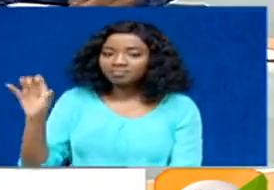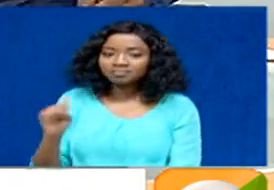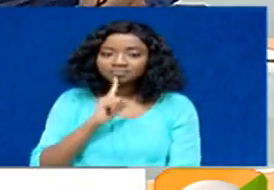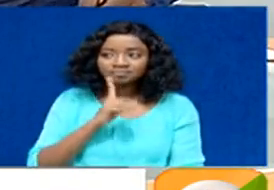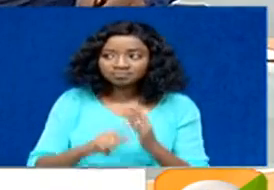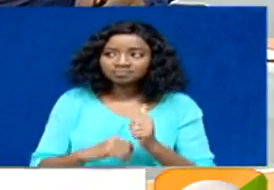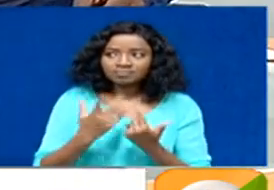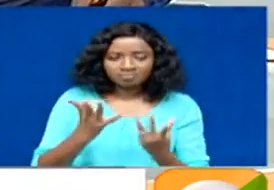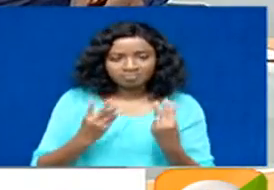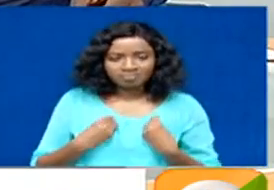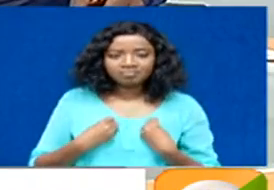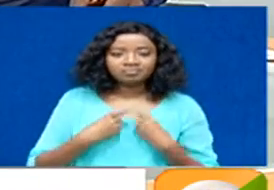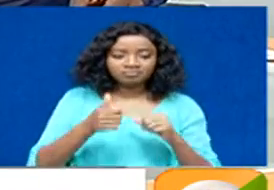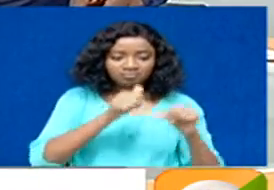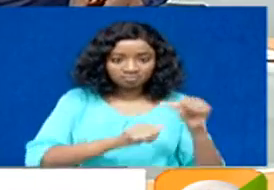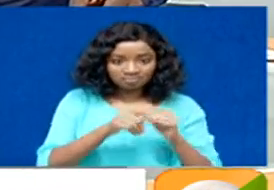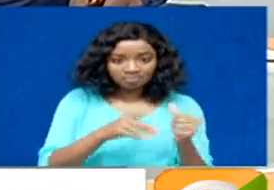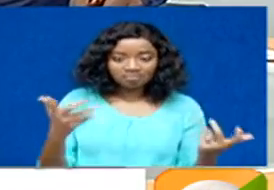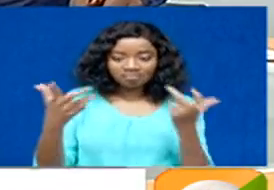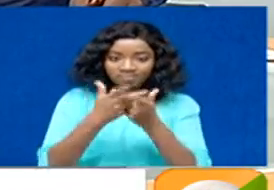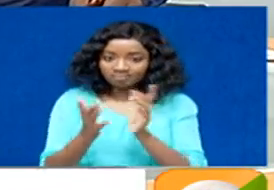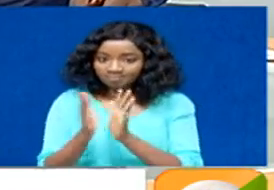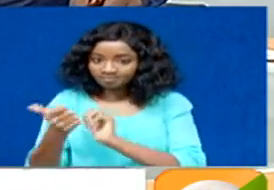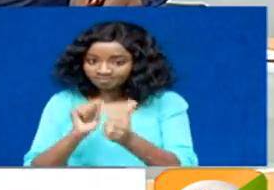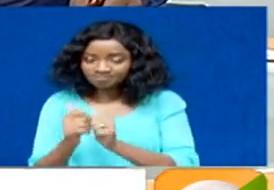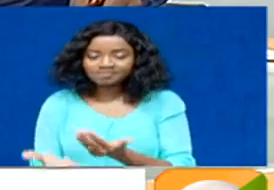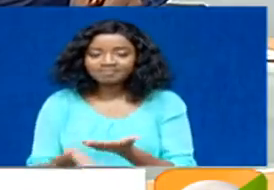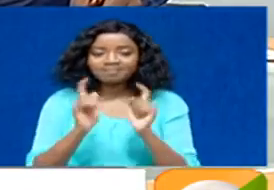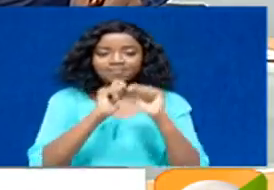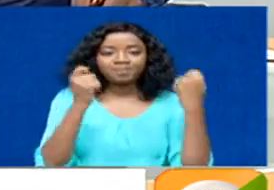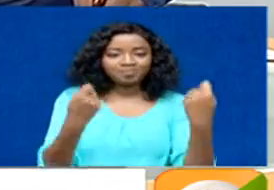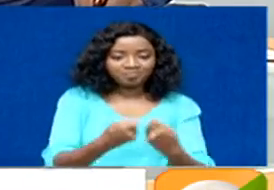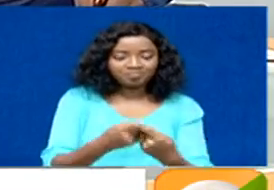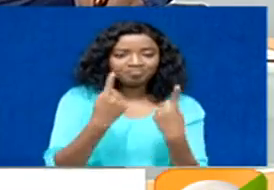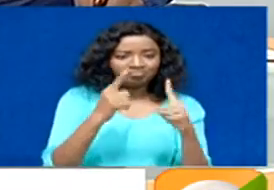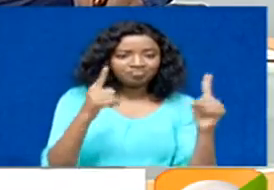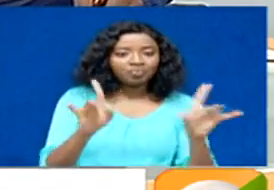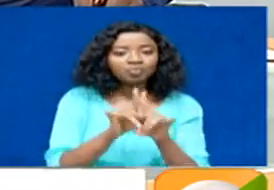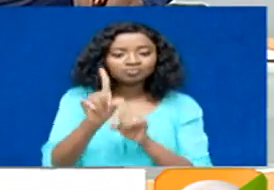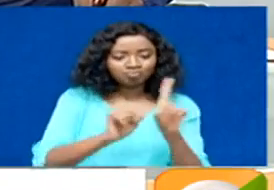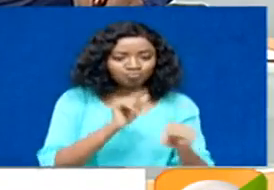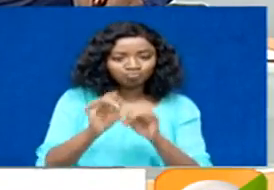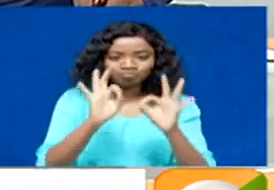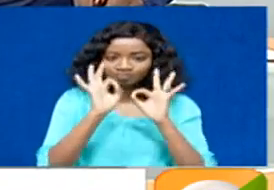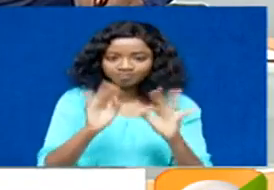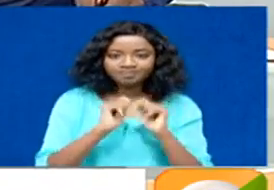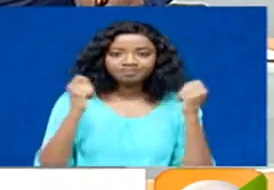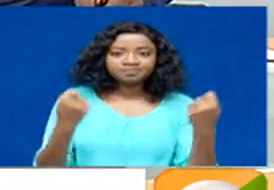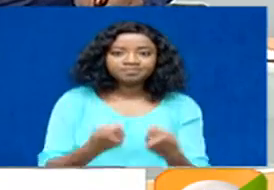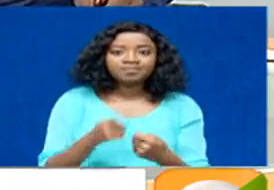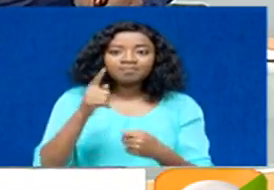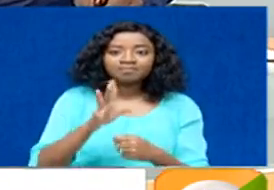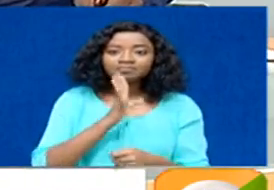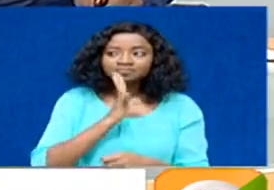be the catalyst to ensure efficiency in the national team selections. Mutuku was speaking on the final day of a